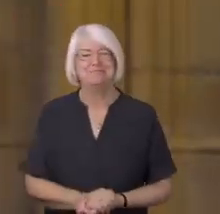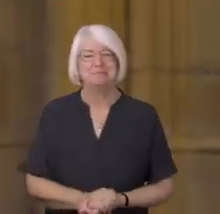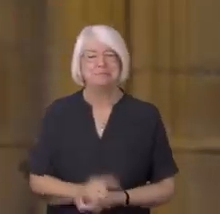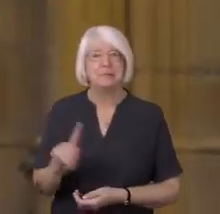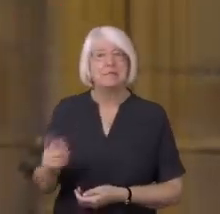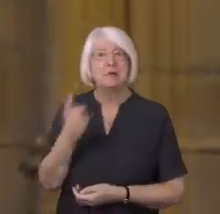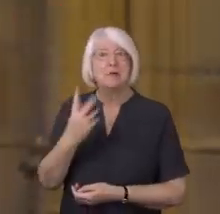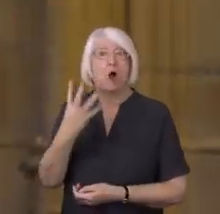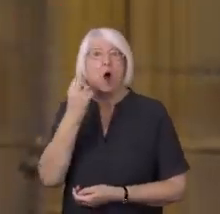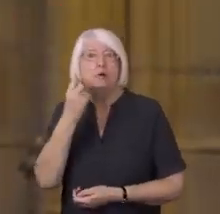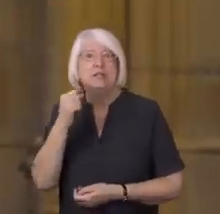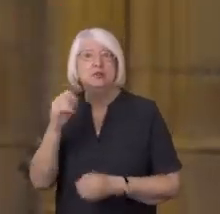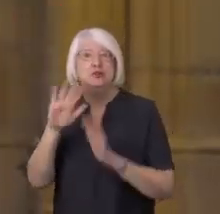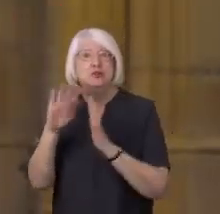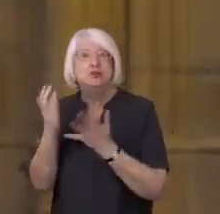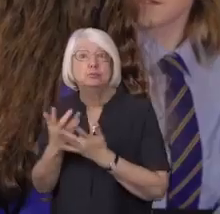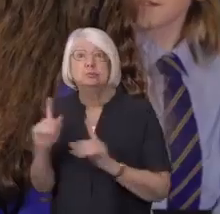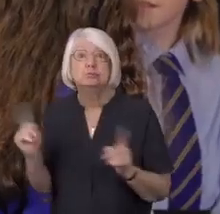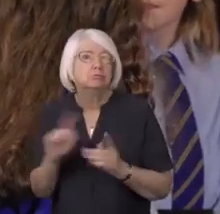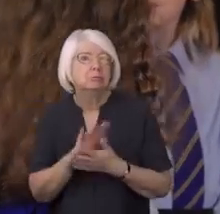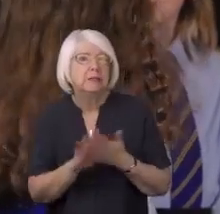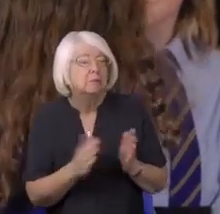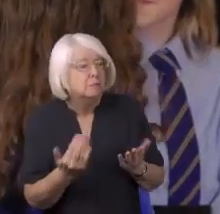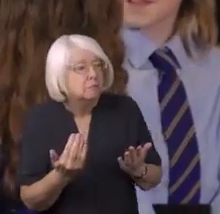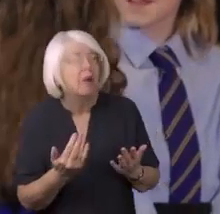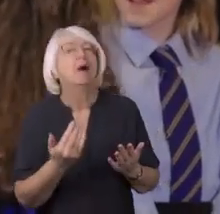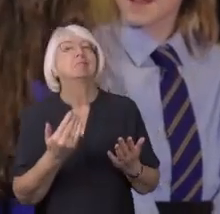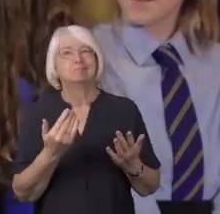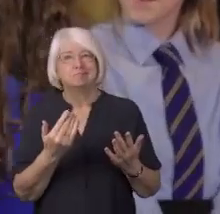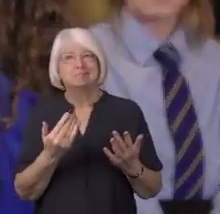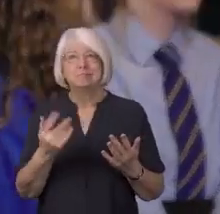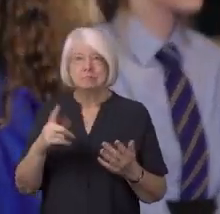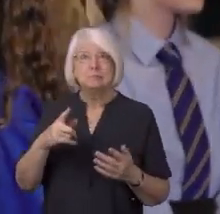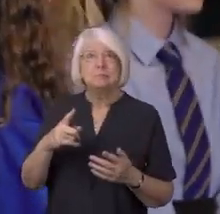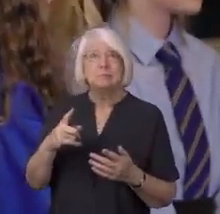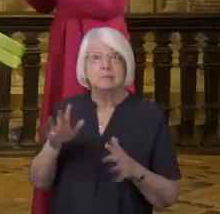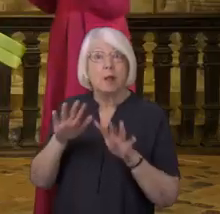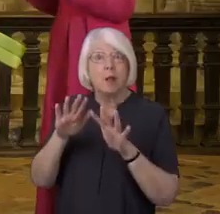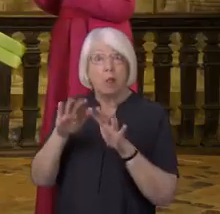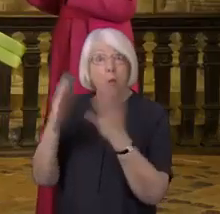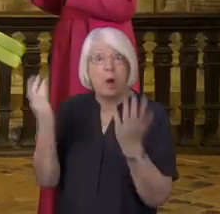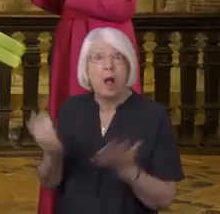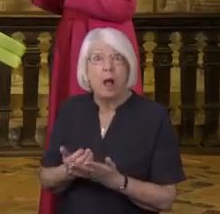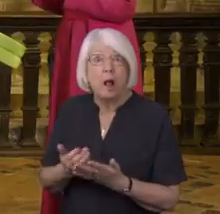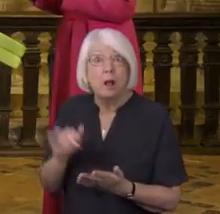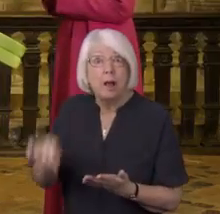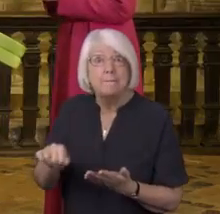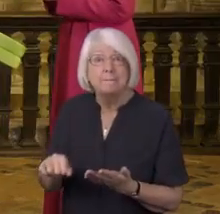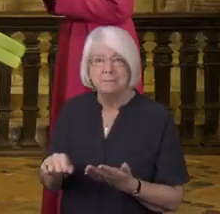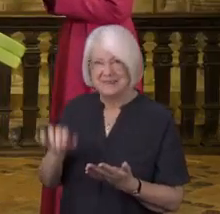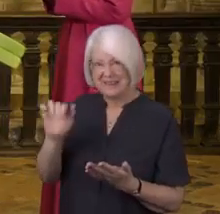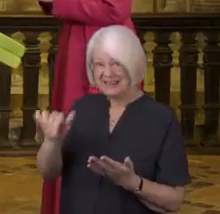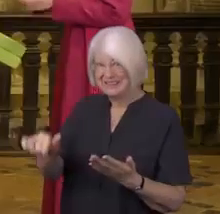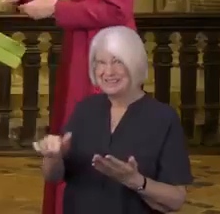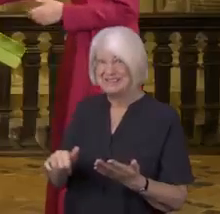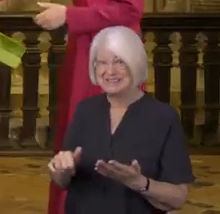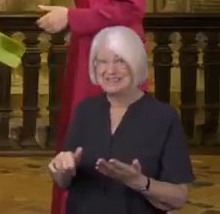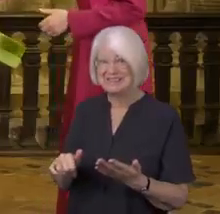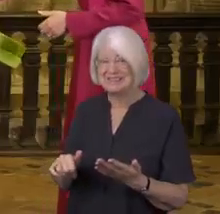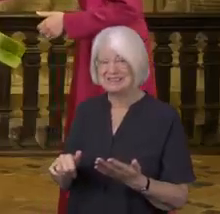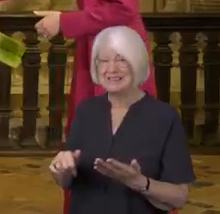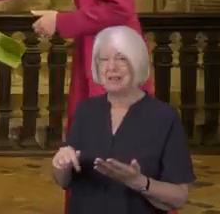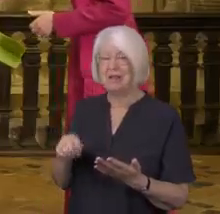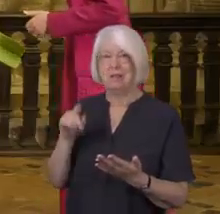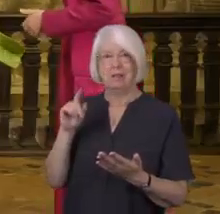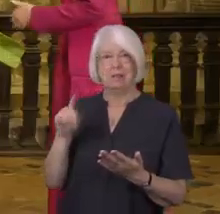got the orange. Who can tell me what the orange means? Does it represent the world? The world, the beautiful world which God created. And